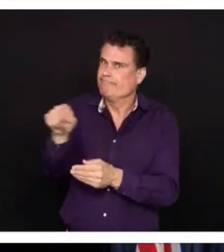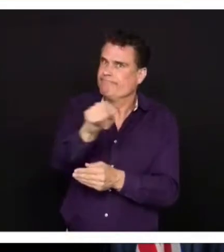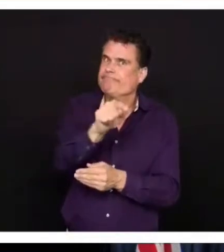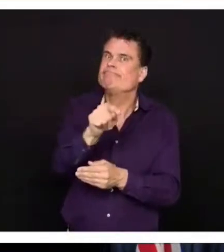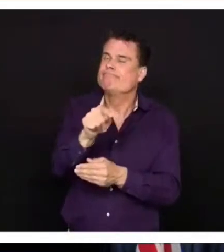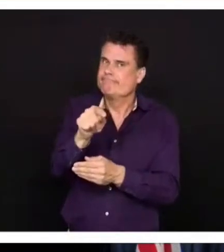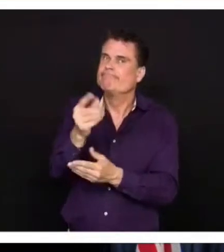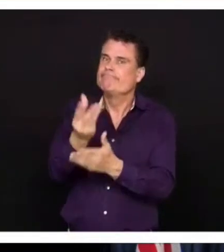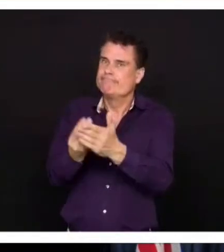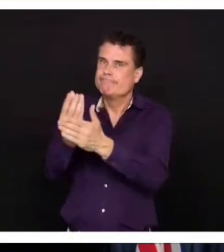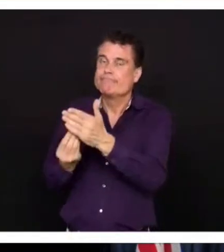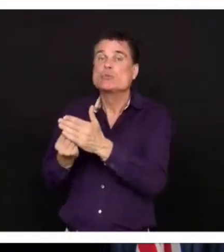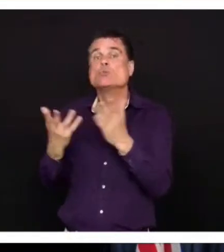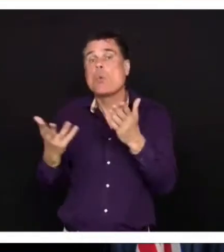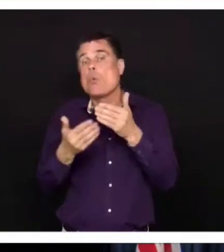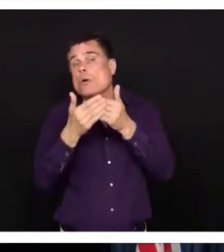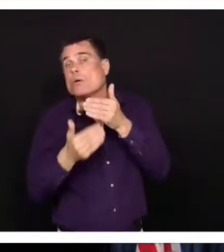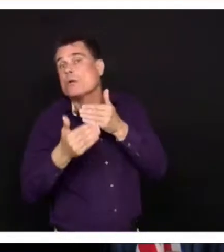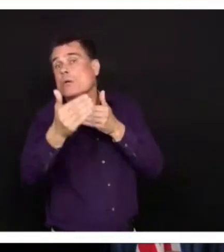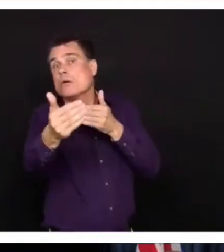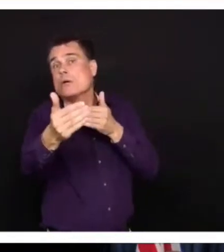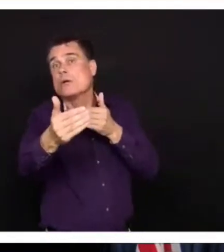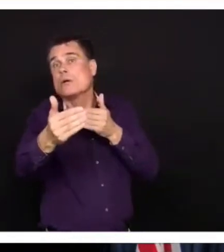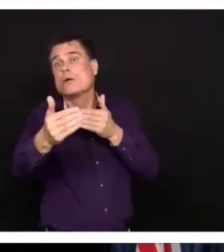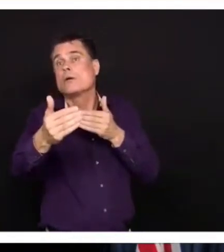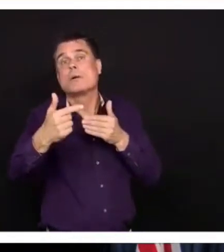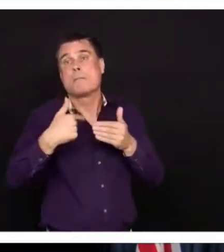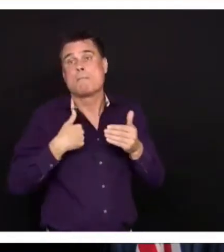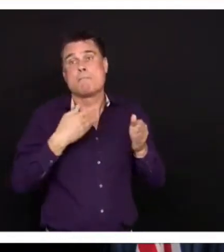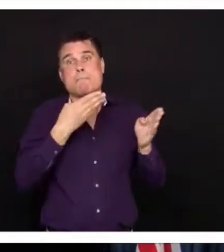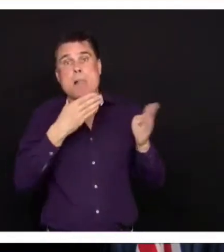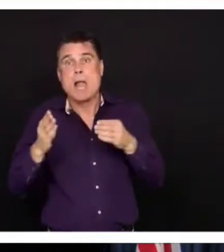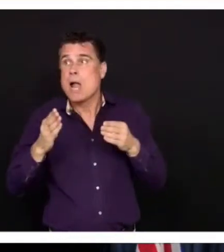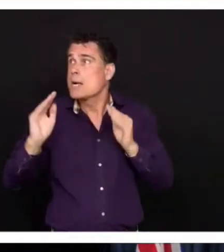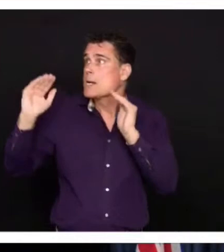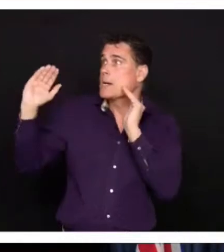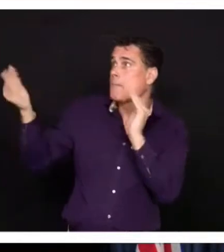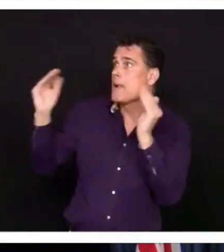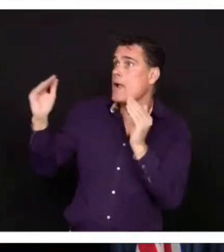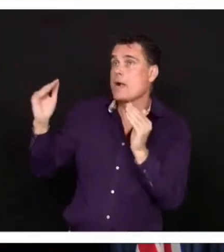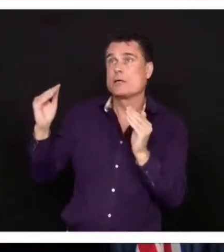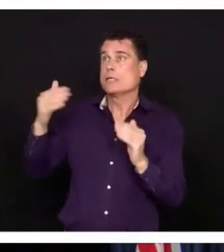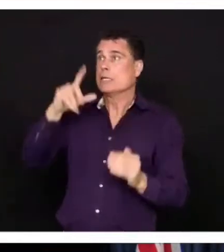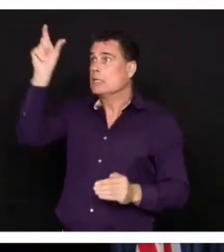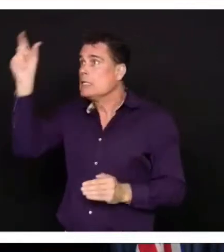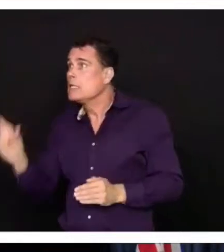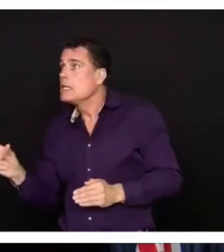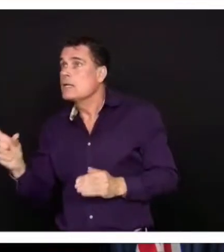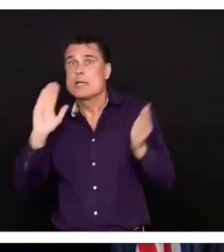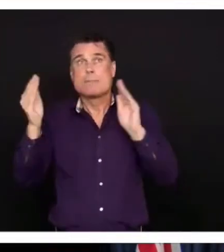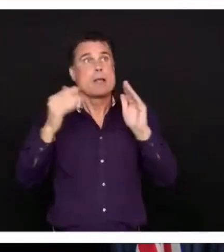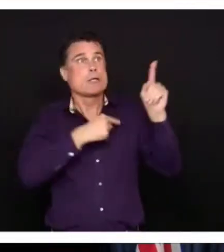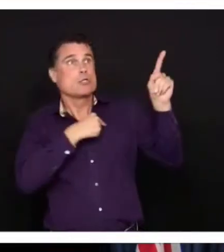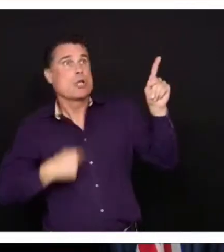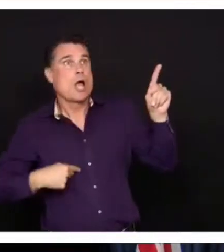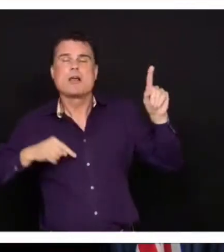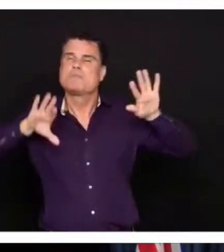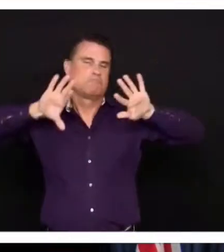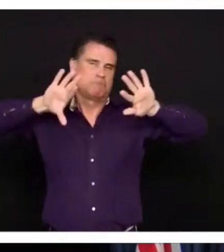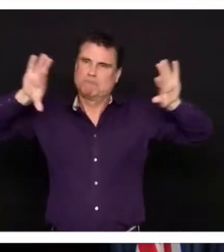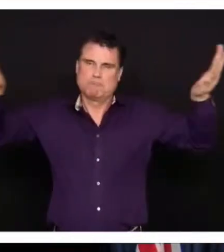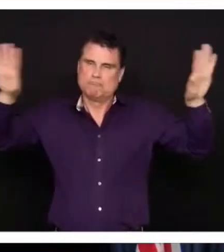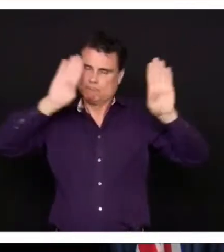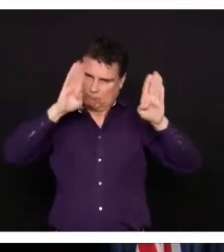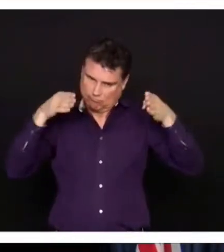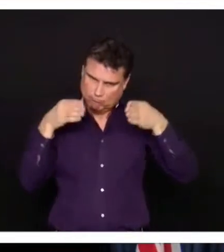on our experience in BC, and understanding of the virus will guide us as we go forward. I just wanted to talk briefly, and before I turn it